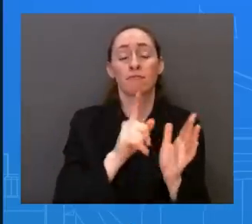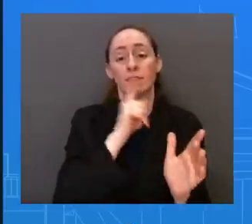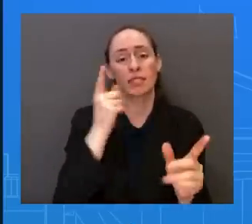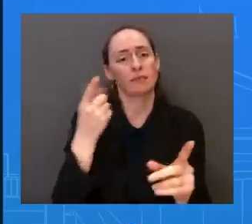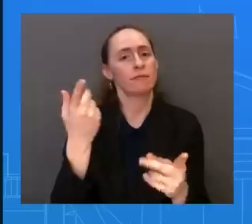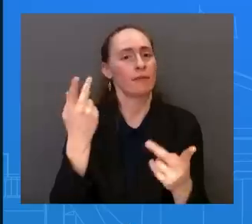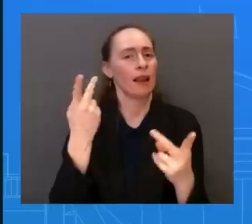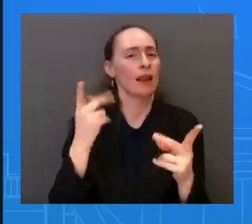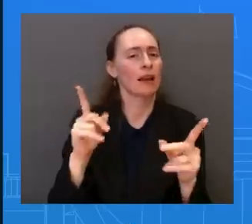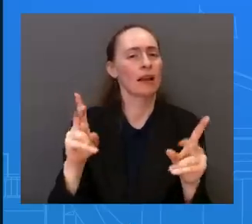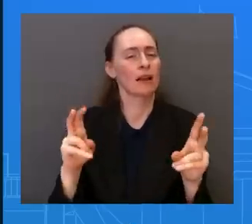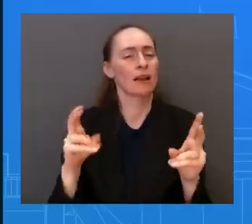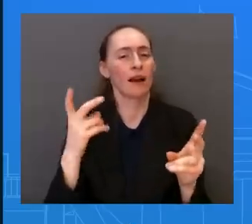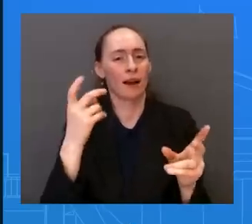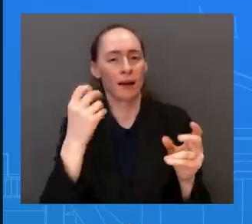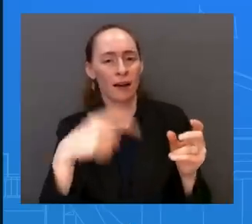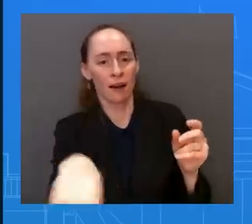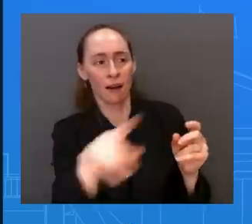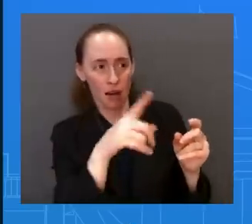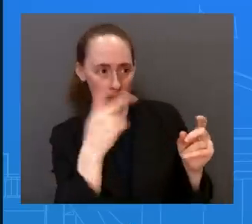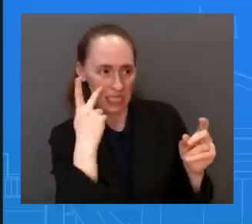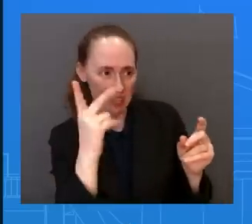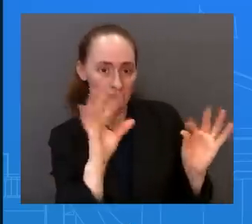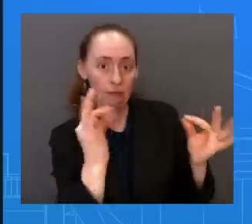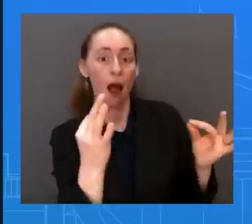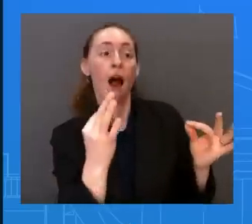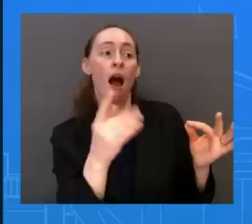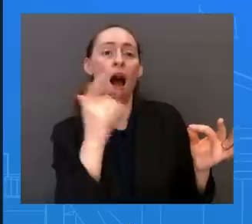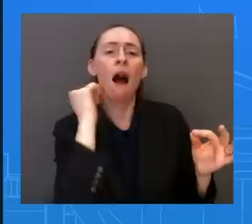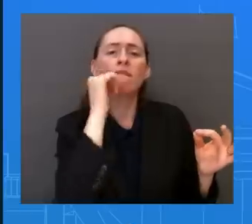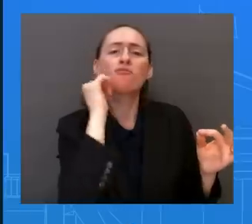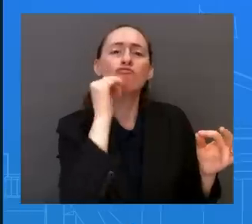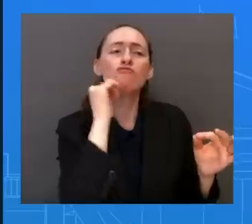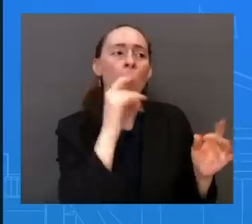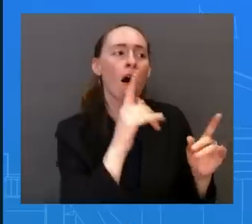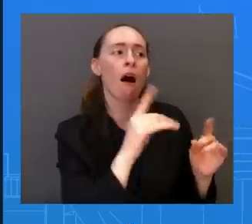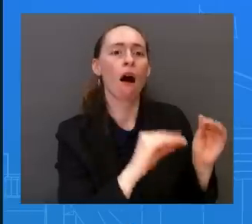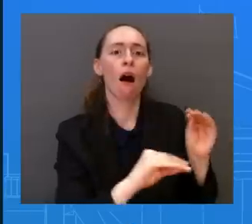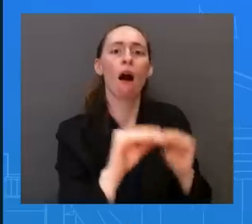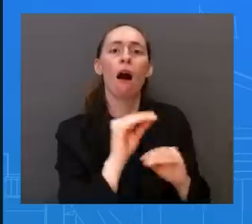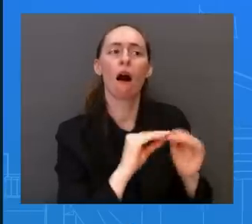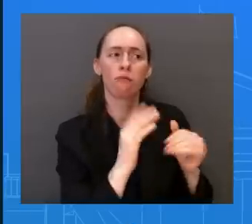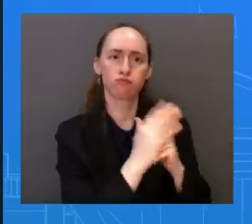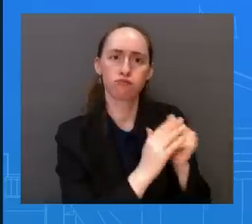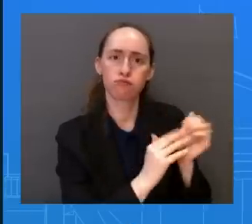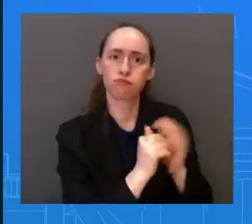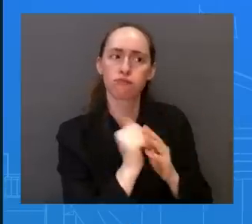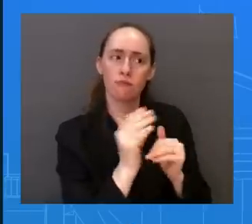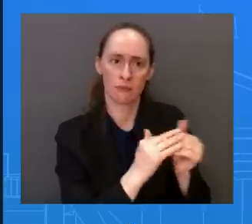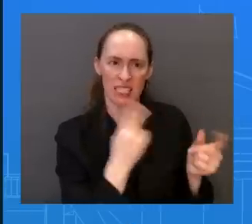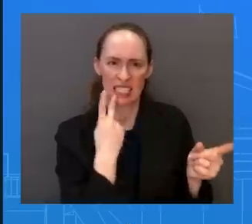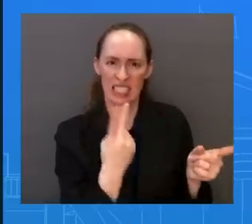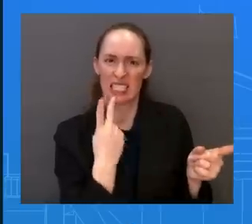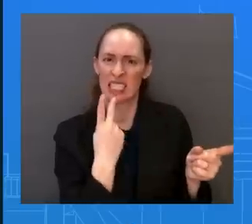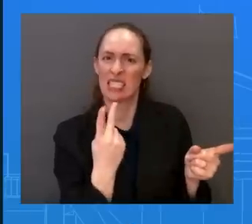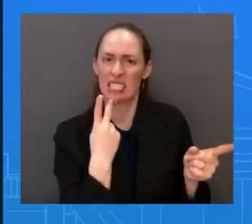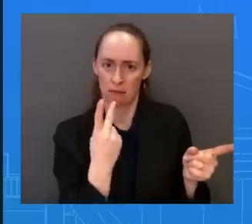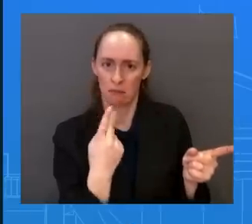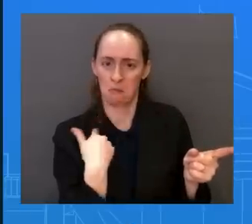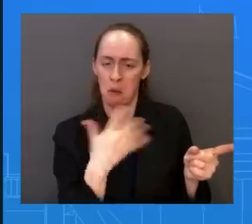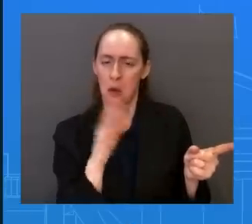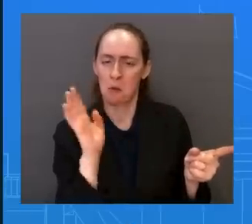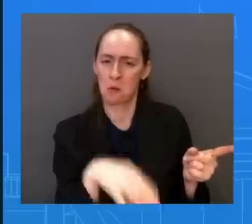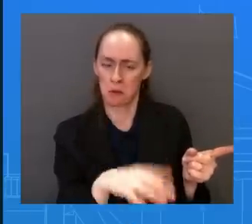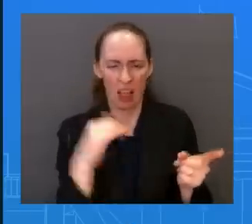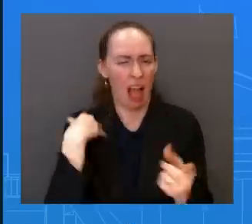security in their lives. And if you look at numerous measures, as we just discussed, we have come through